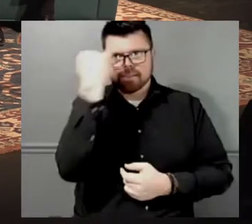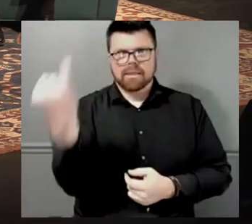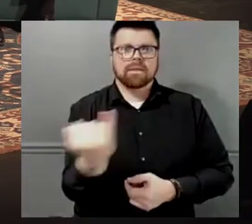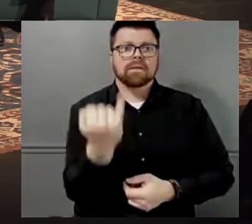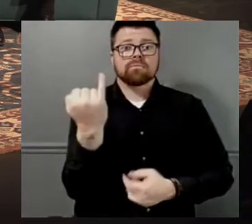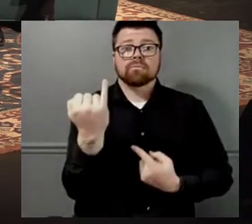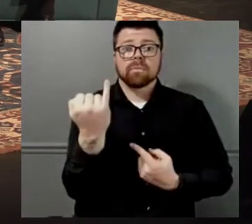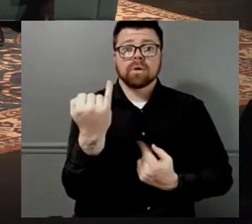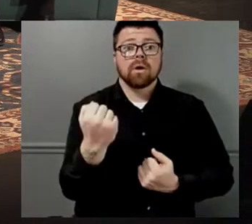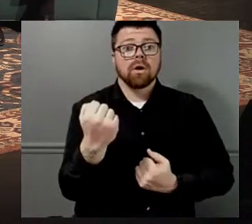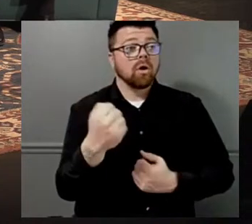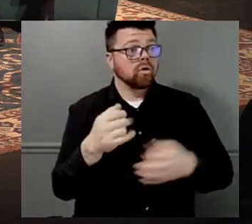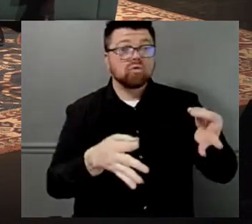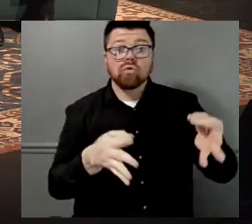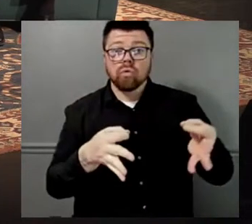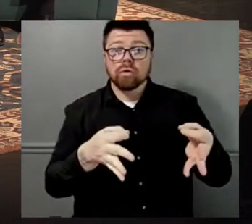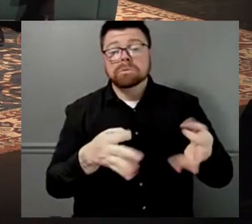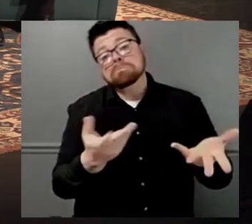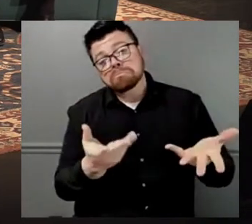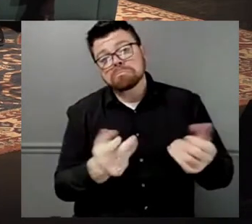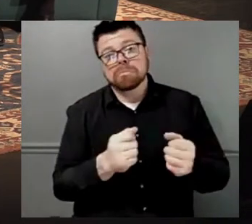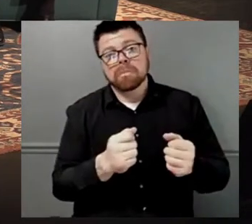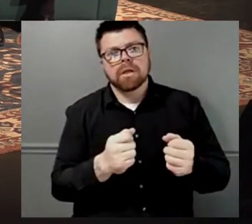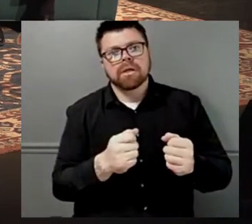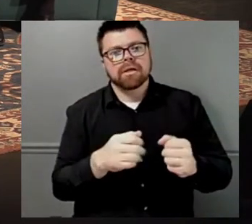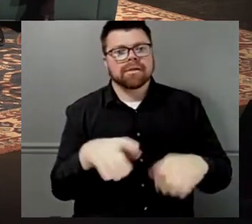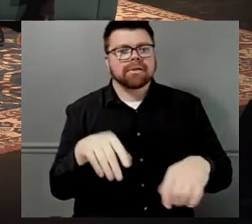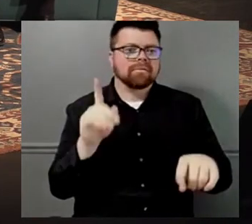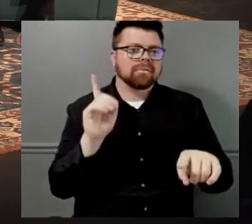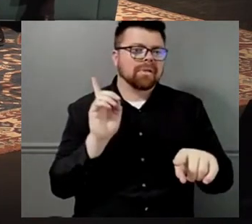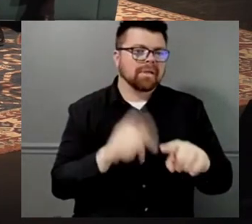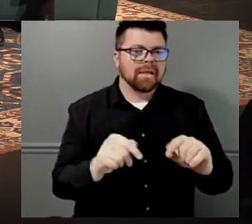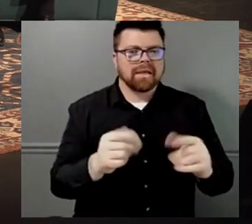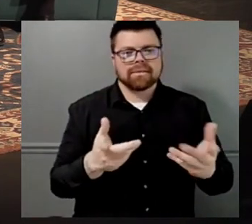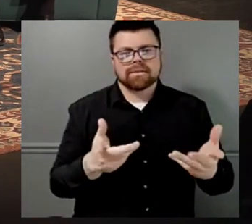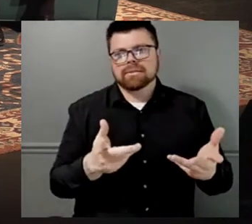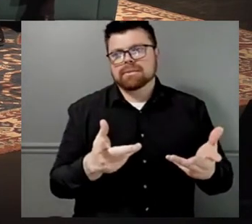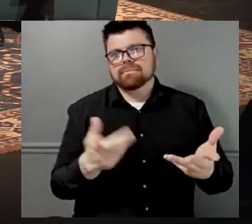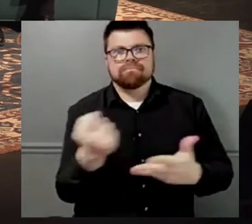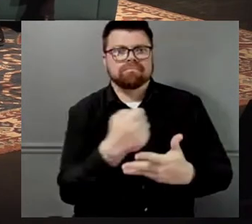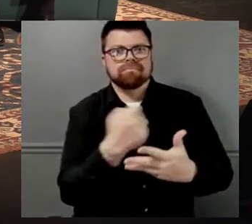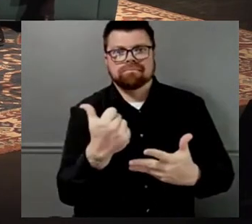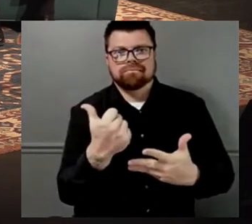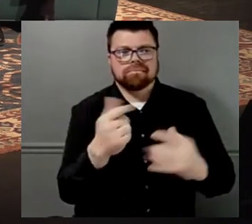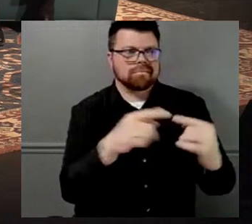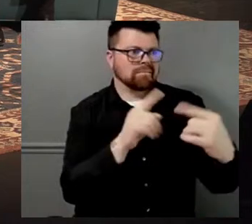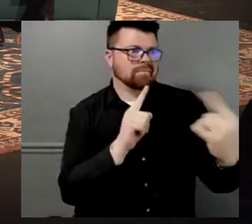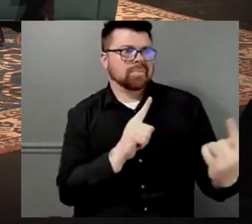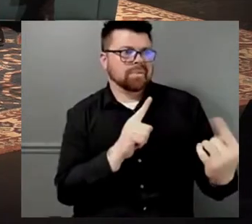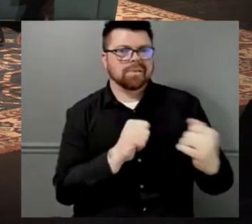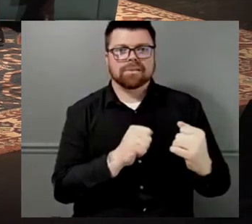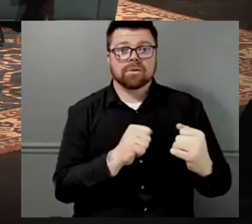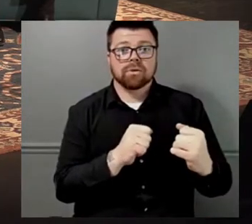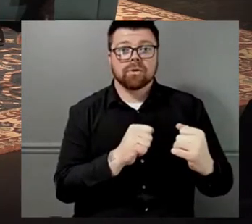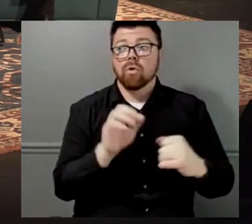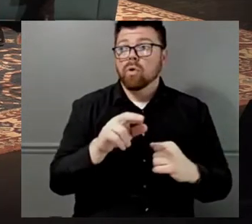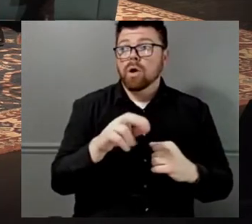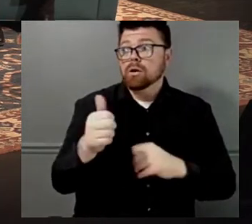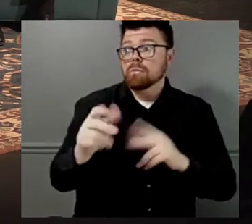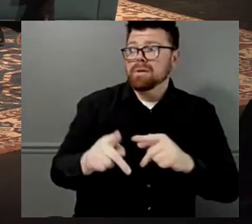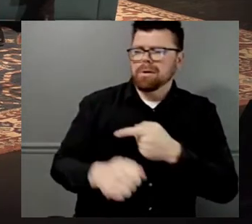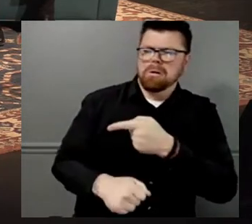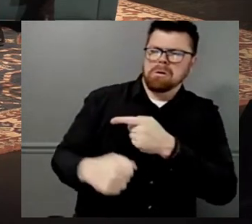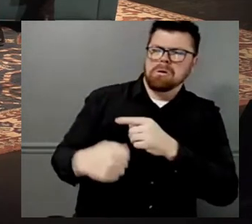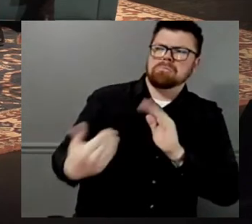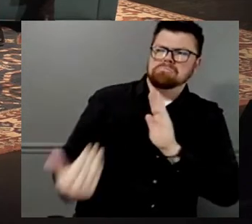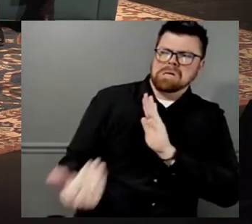court, certainly, you can't obliterate, quote unquote, the opposition, and you can't even think about people as the opposition. In a